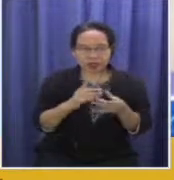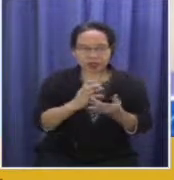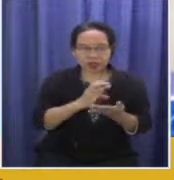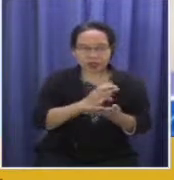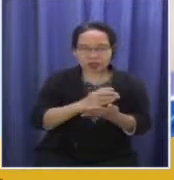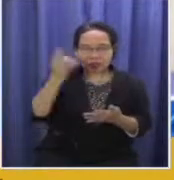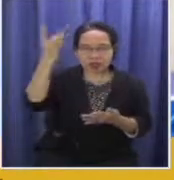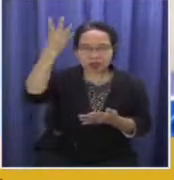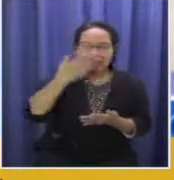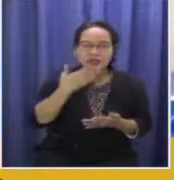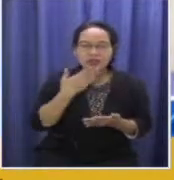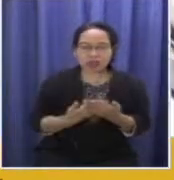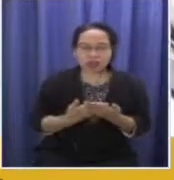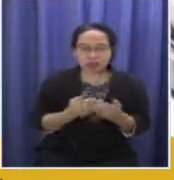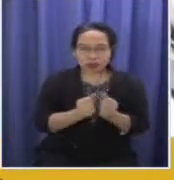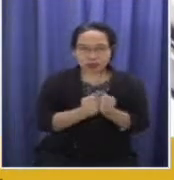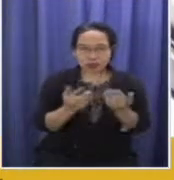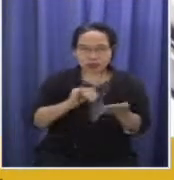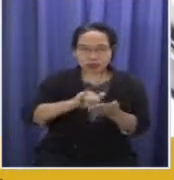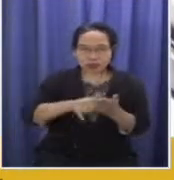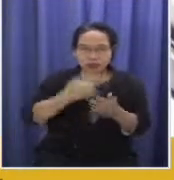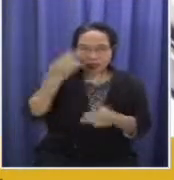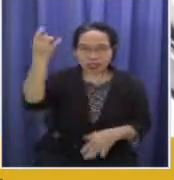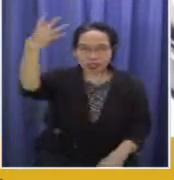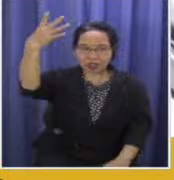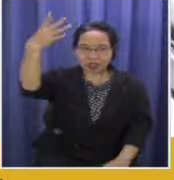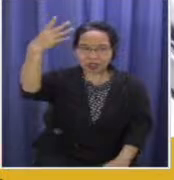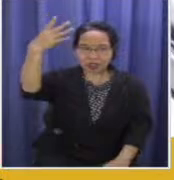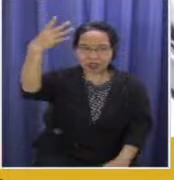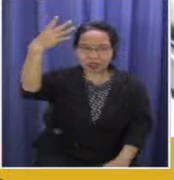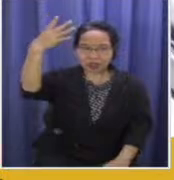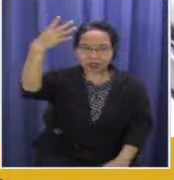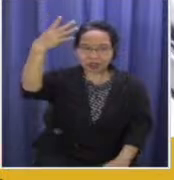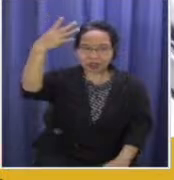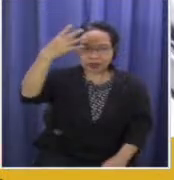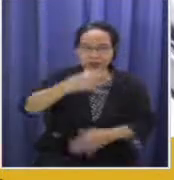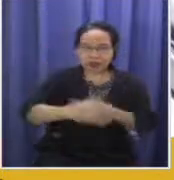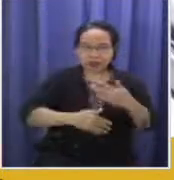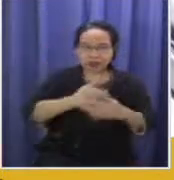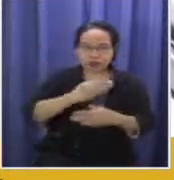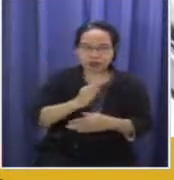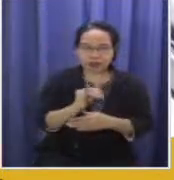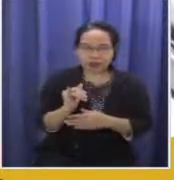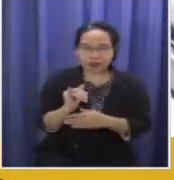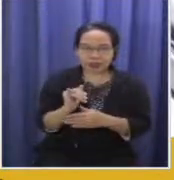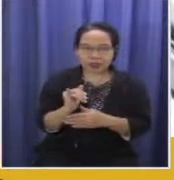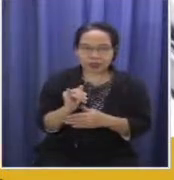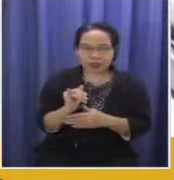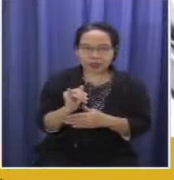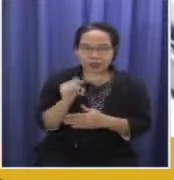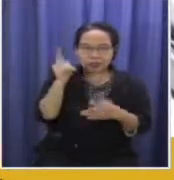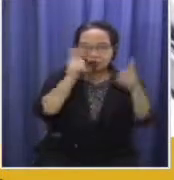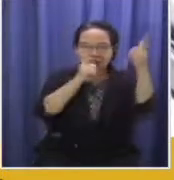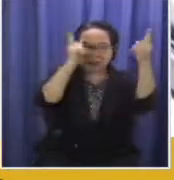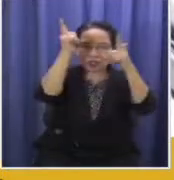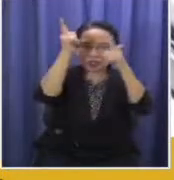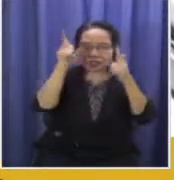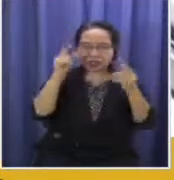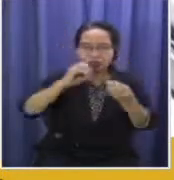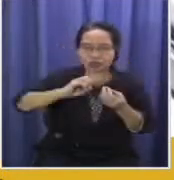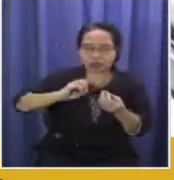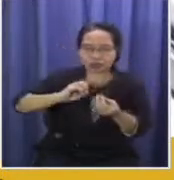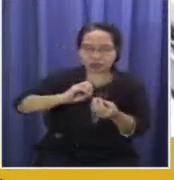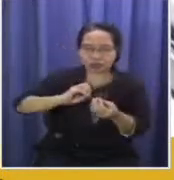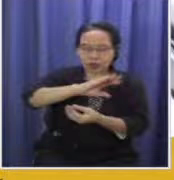light is good. Without those lights produced by stars,